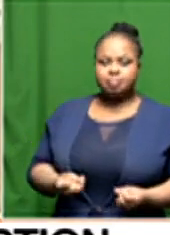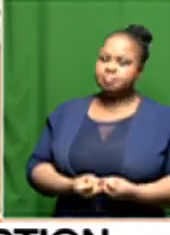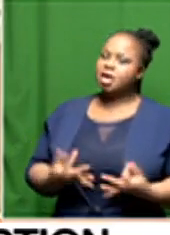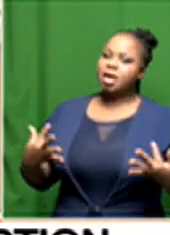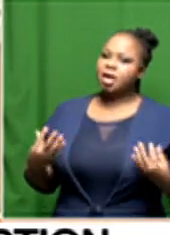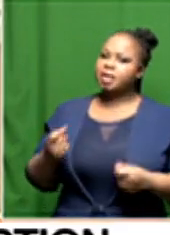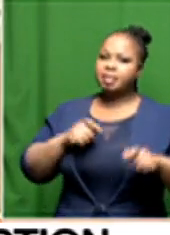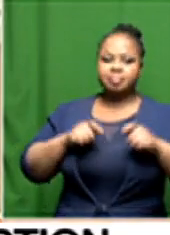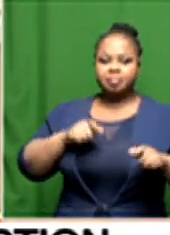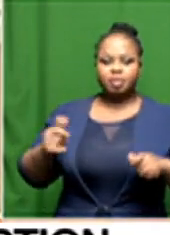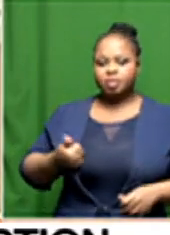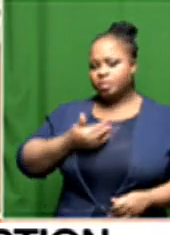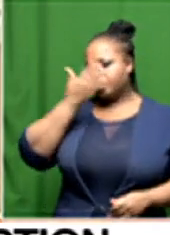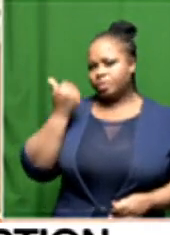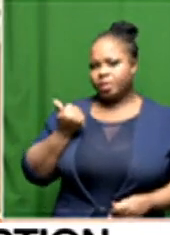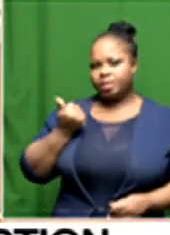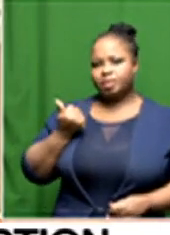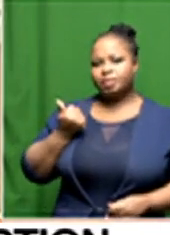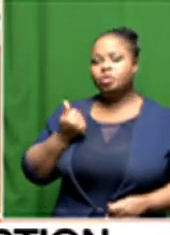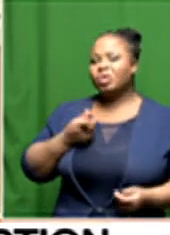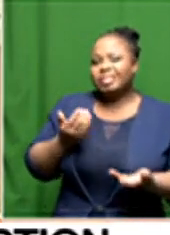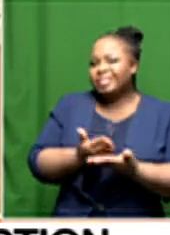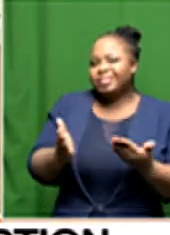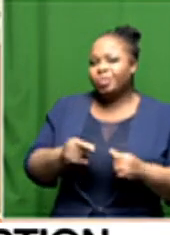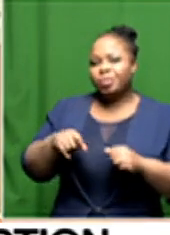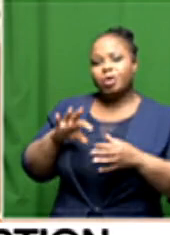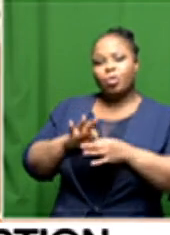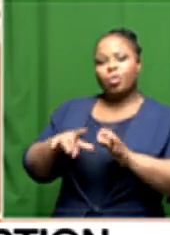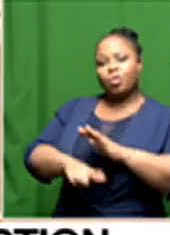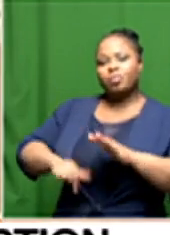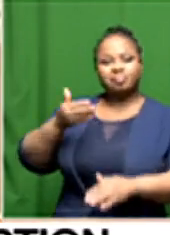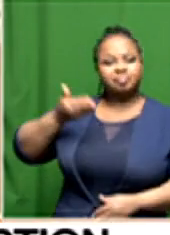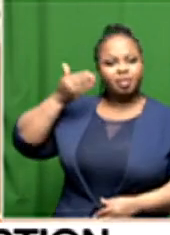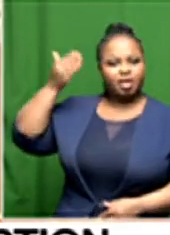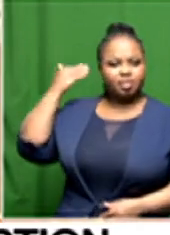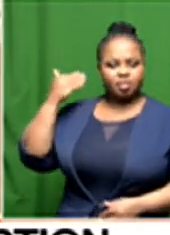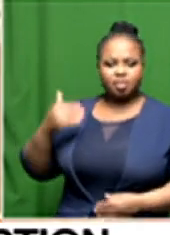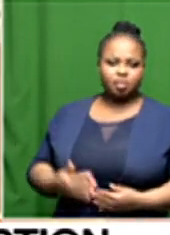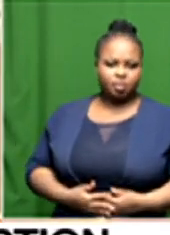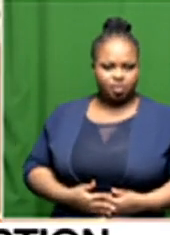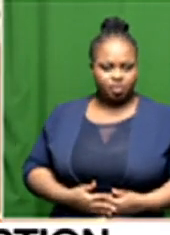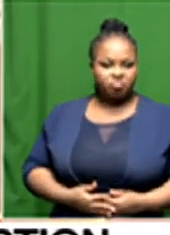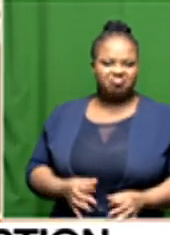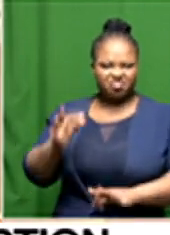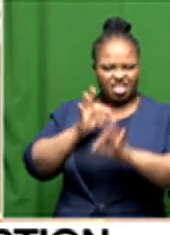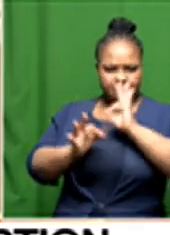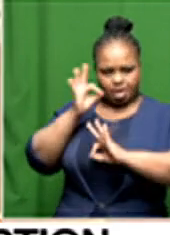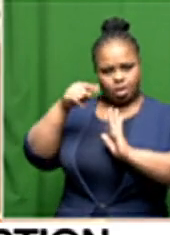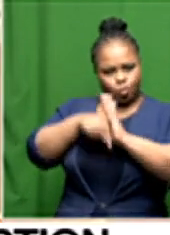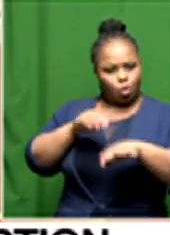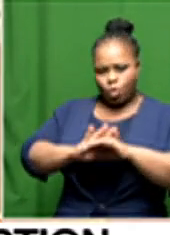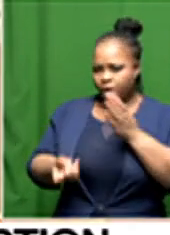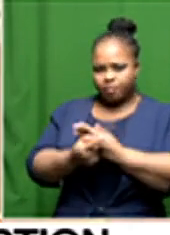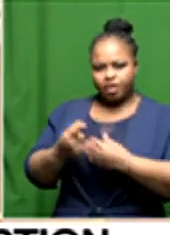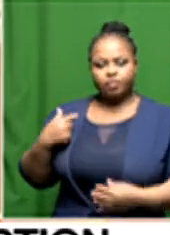lot of people didn't know about what was going on in the homelands at the time. Perhaps you can just briefly let us in on what was going